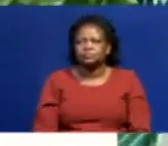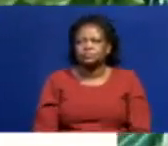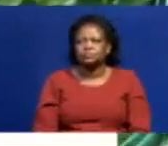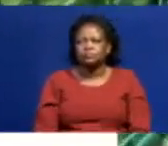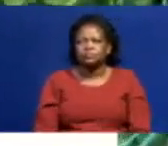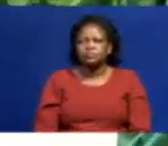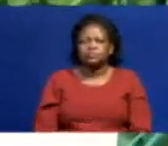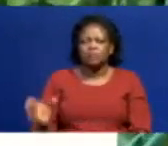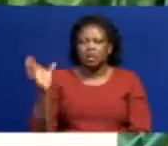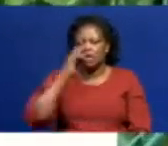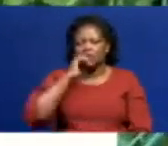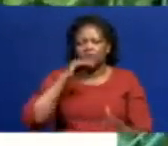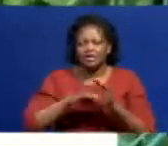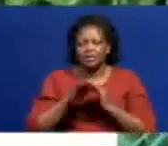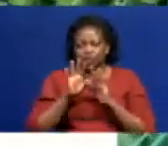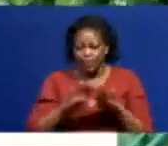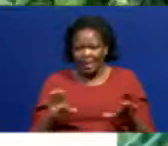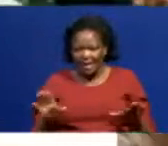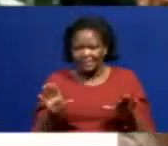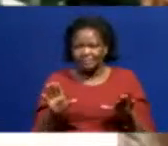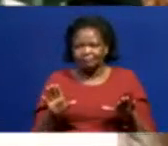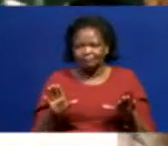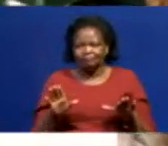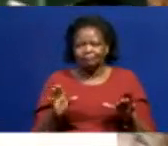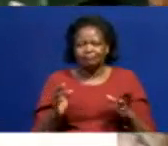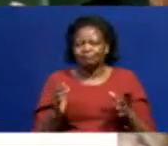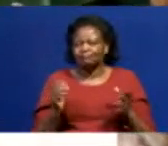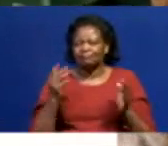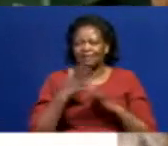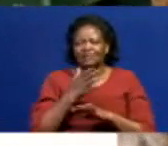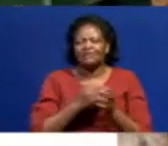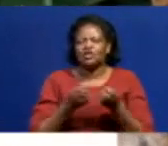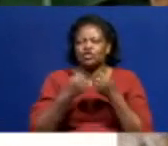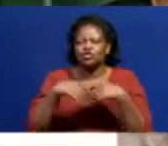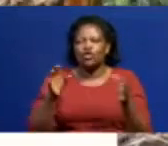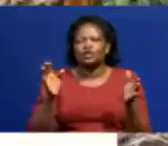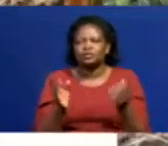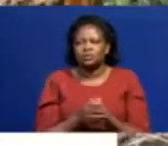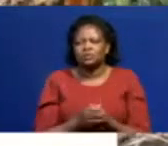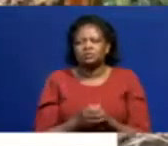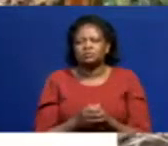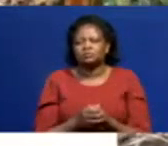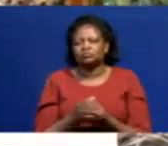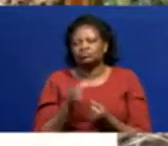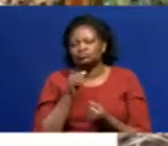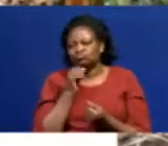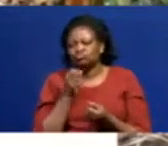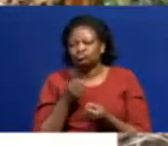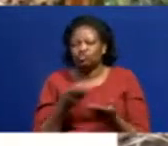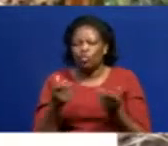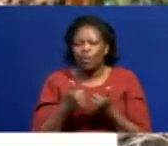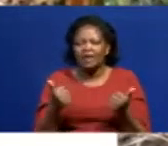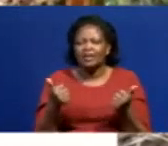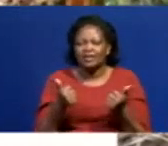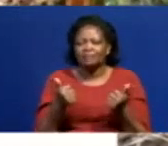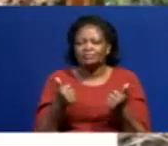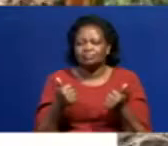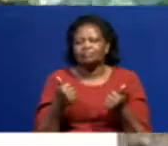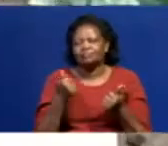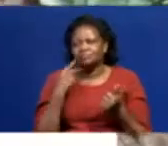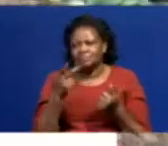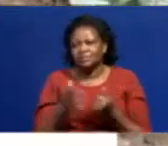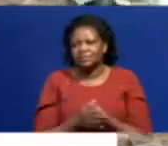Lack of access to the market, post-harvest losses and inefficient retail distribution have been highlighted as media hurdles